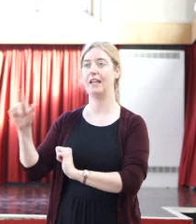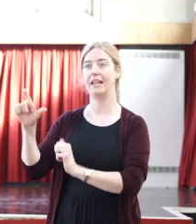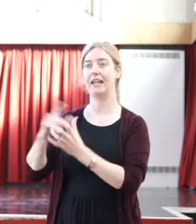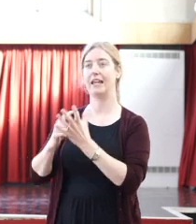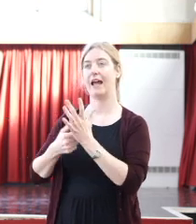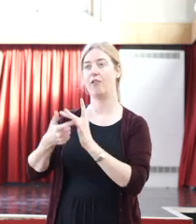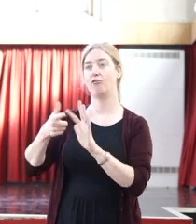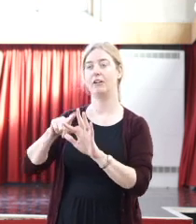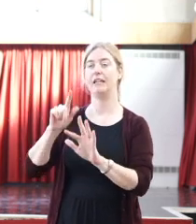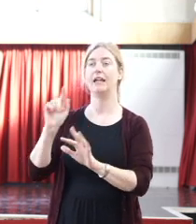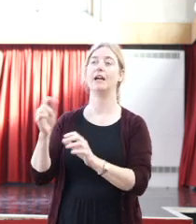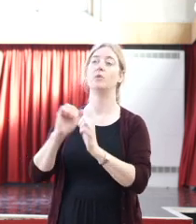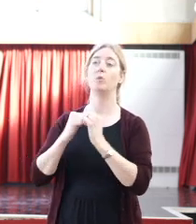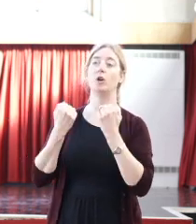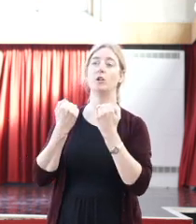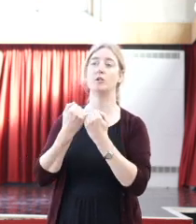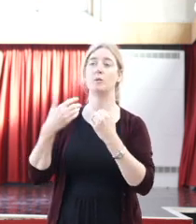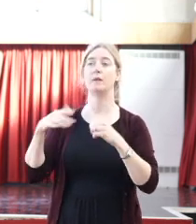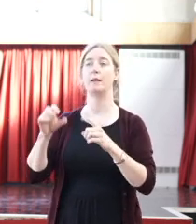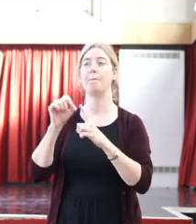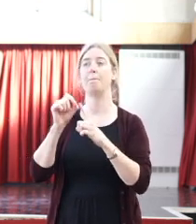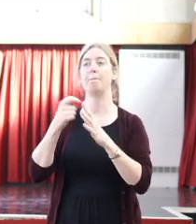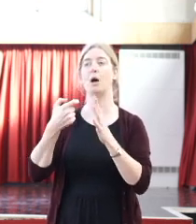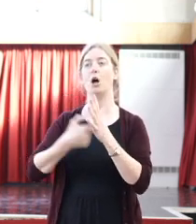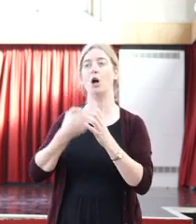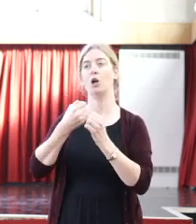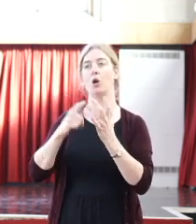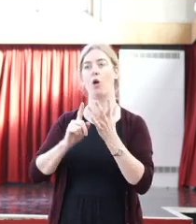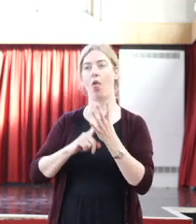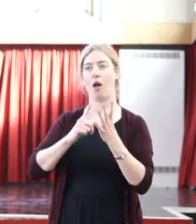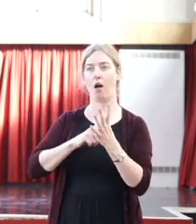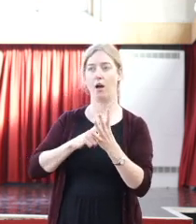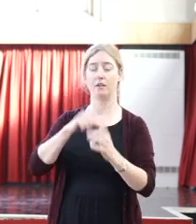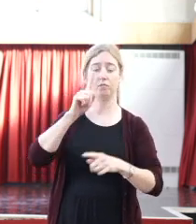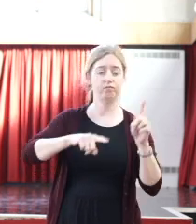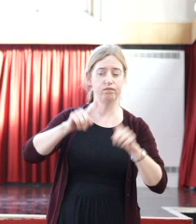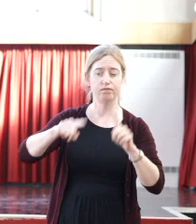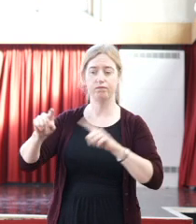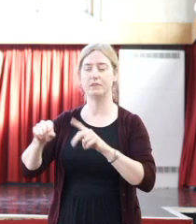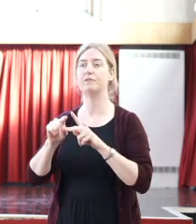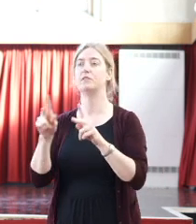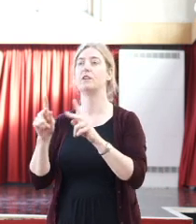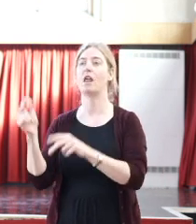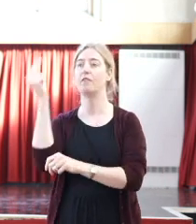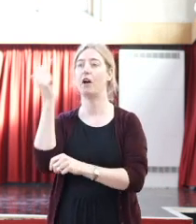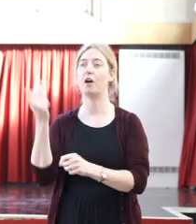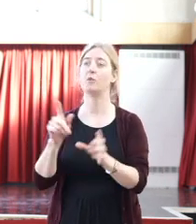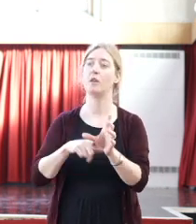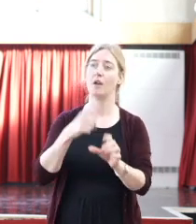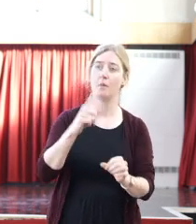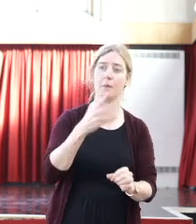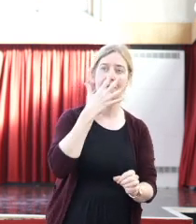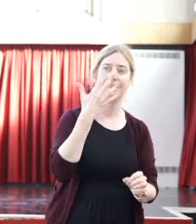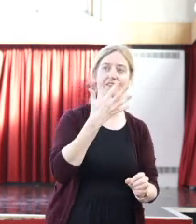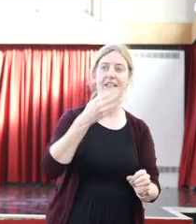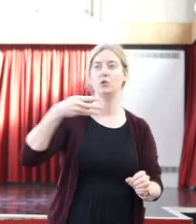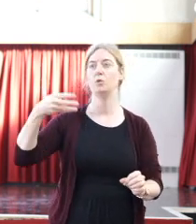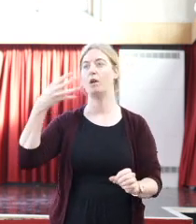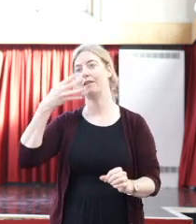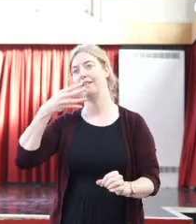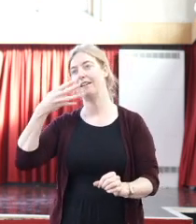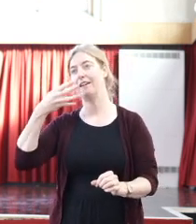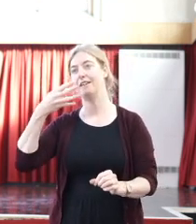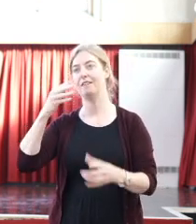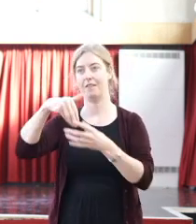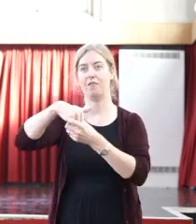industry workshops in Pergola as part of an interdisciplinary arts festival with young people 15 to 19 years old.